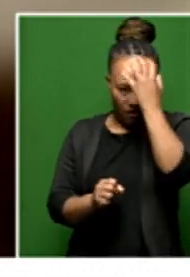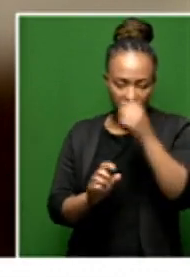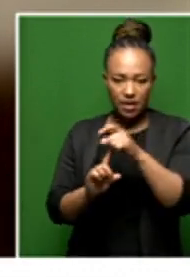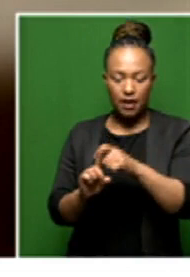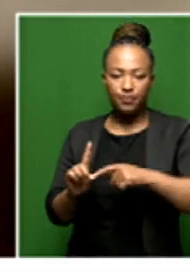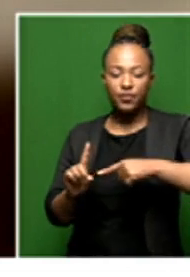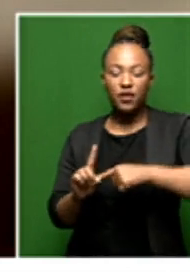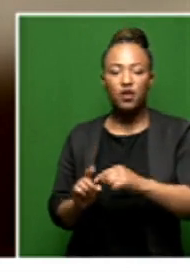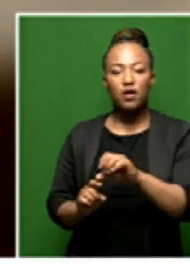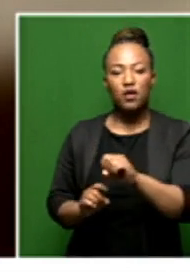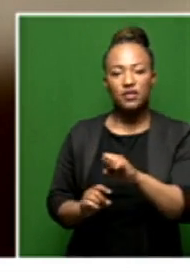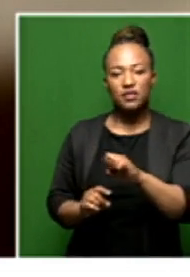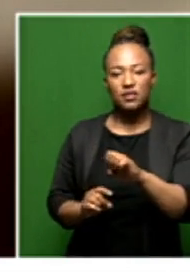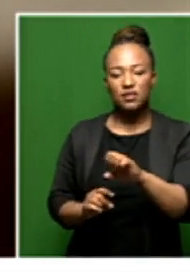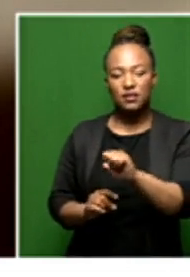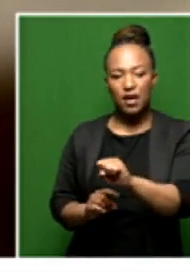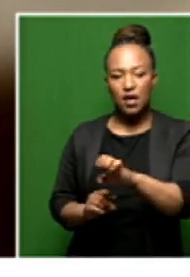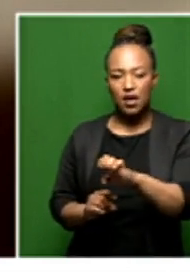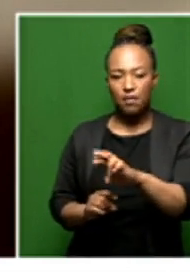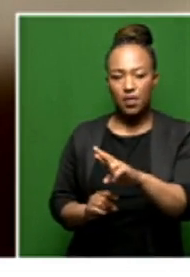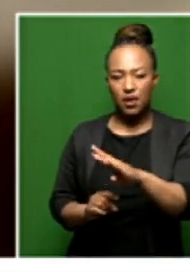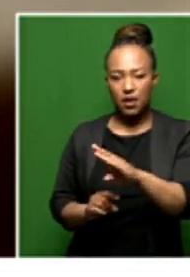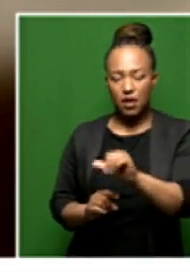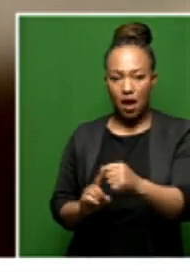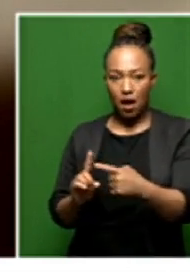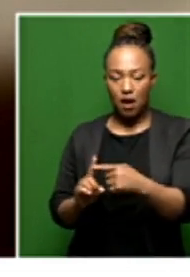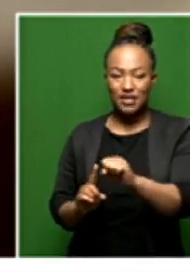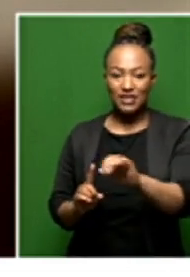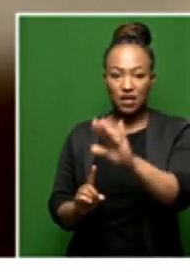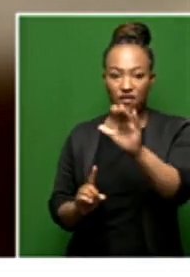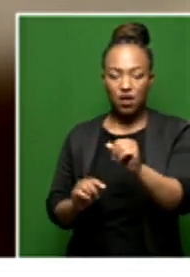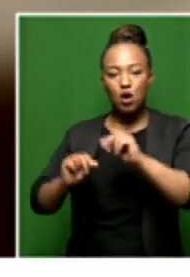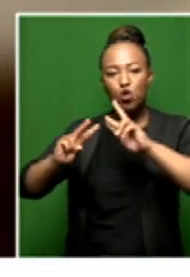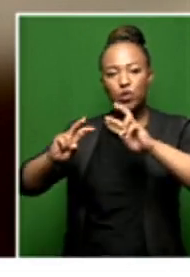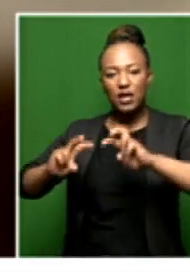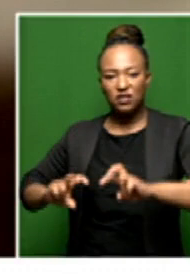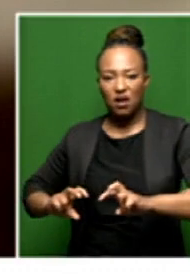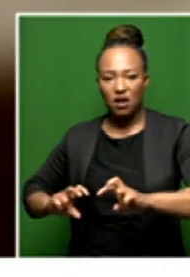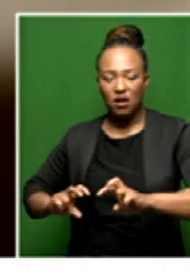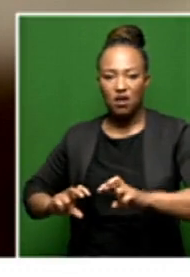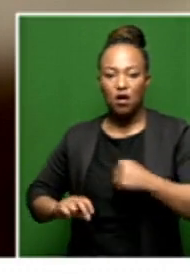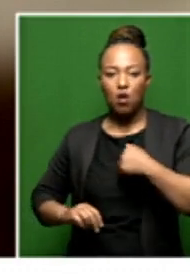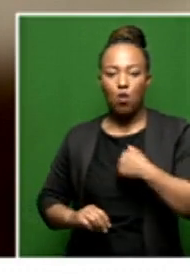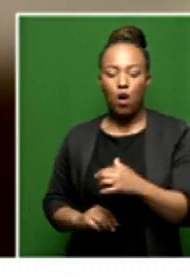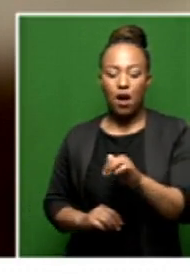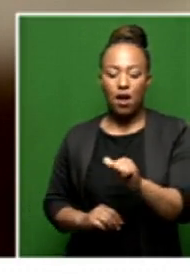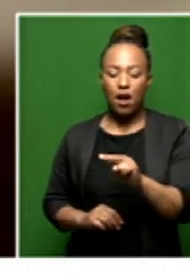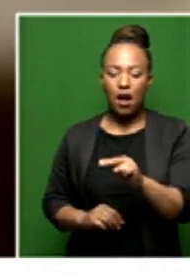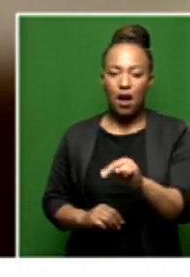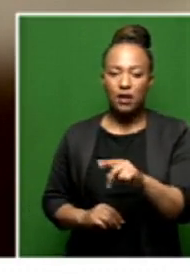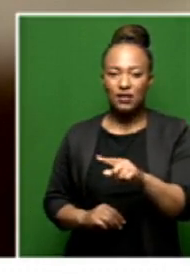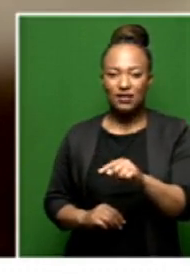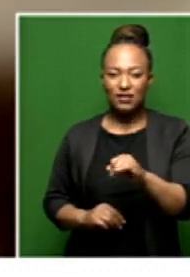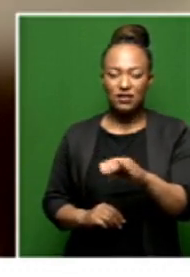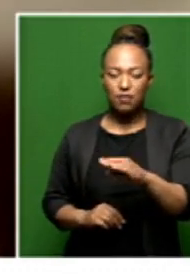Sabia. And I just wanted to be clear that she is South African Research Chair in antibiotic resistance, and